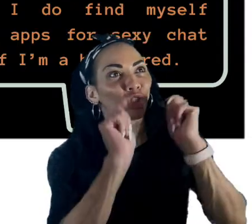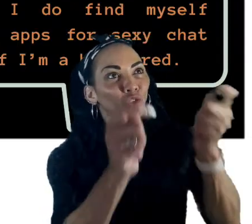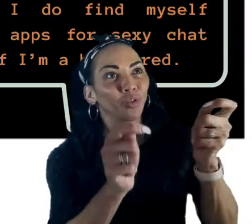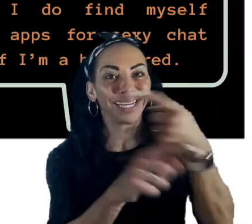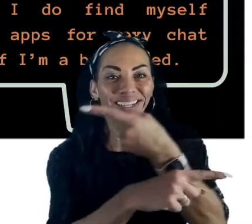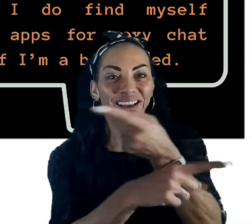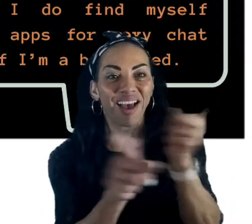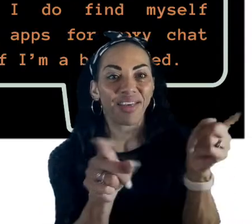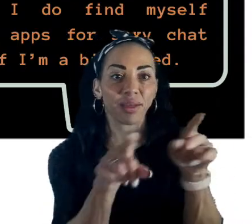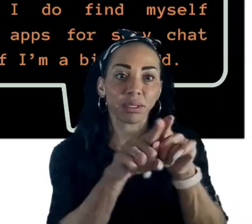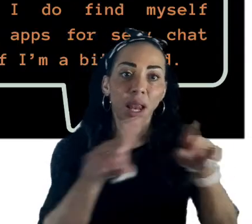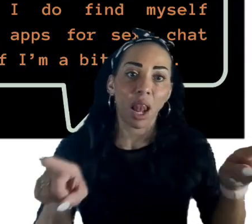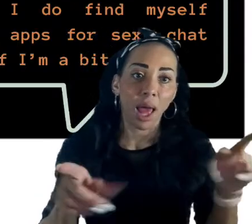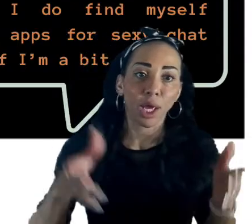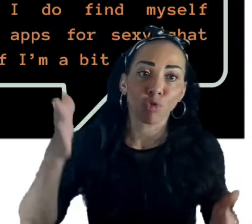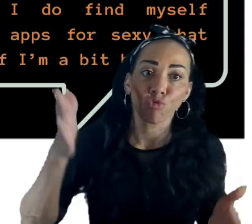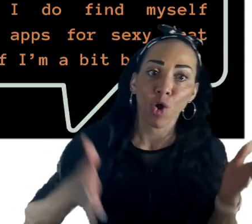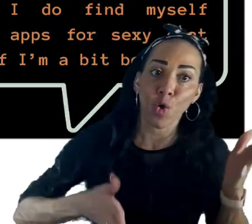and